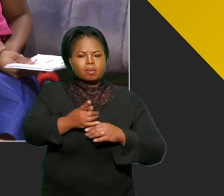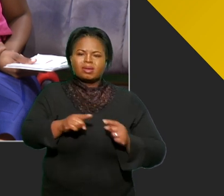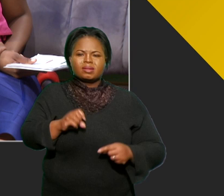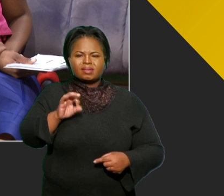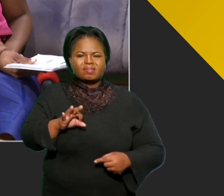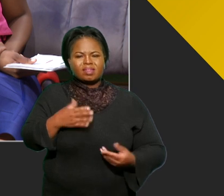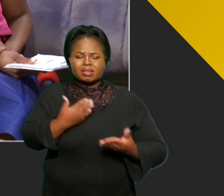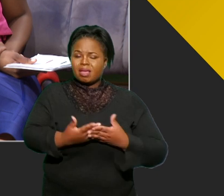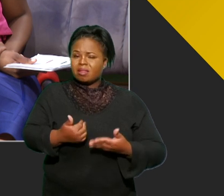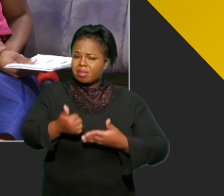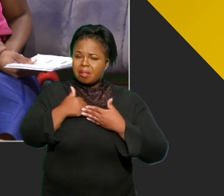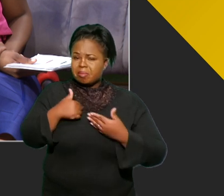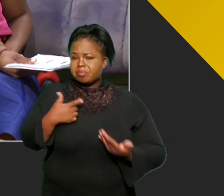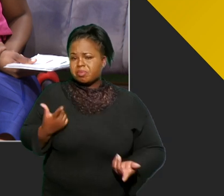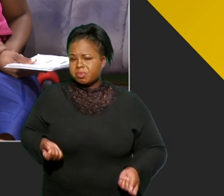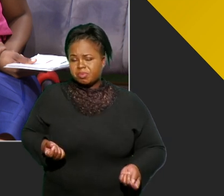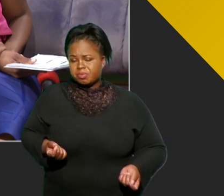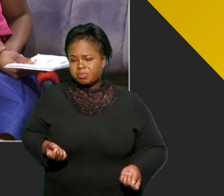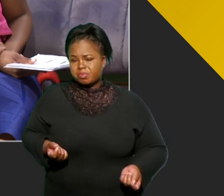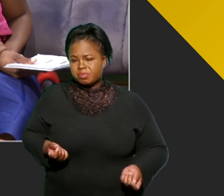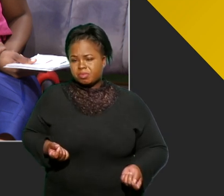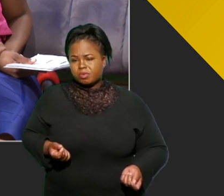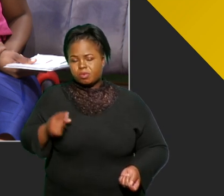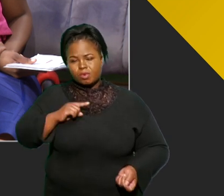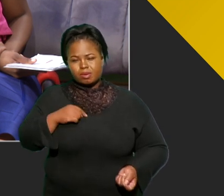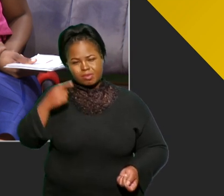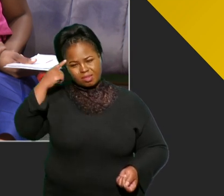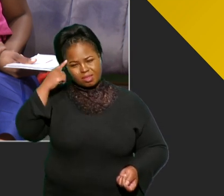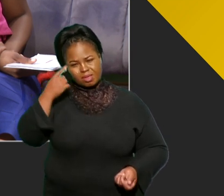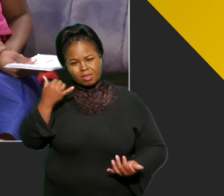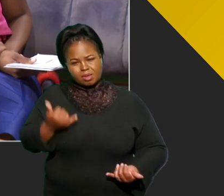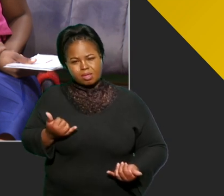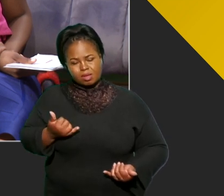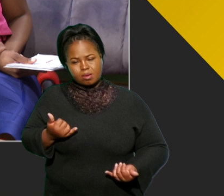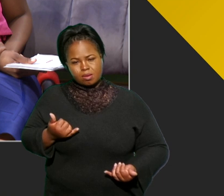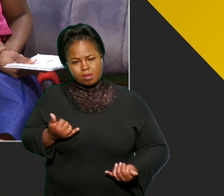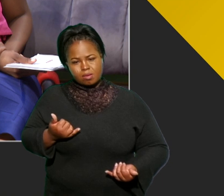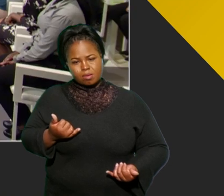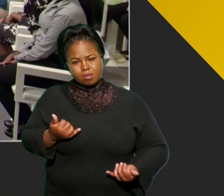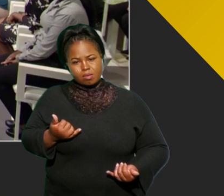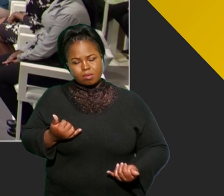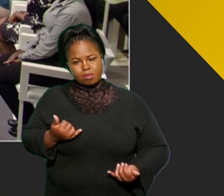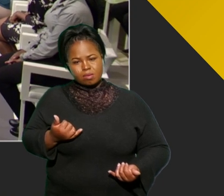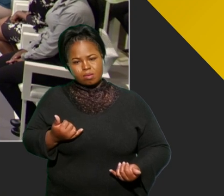anything that can help me with? Like, I feel like I am too poor.